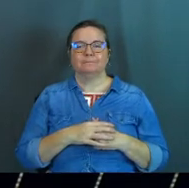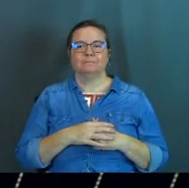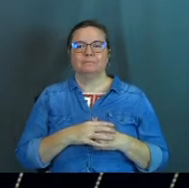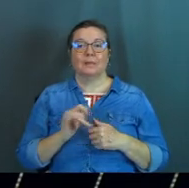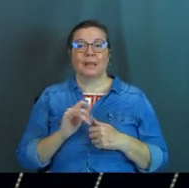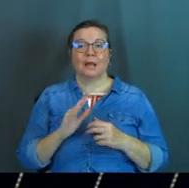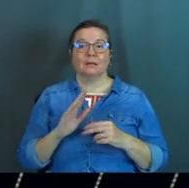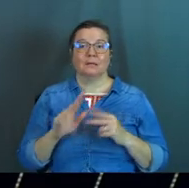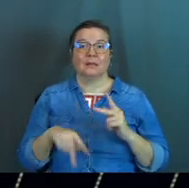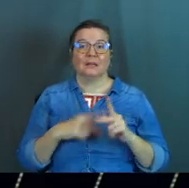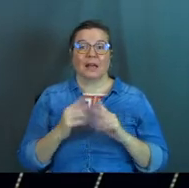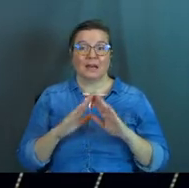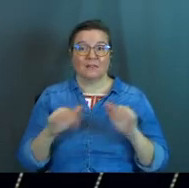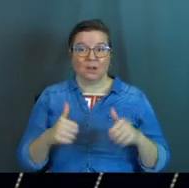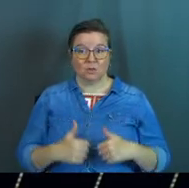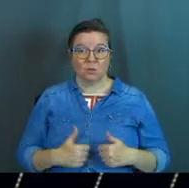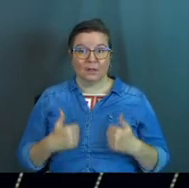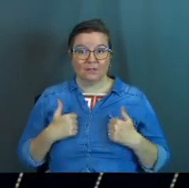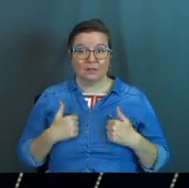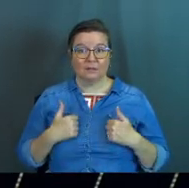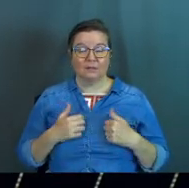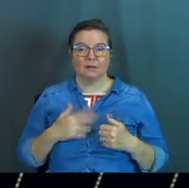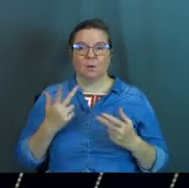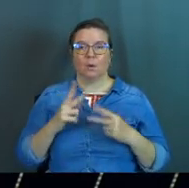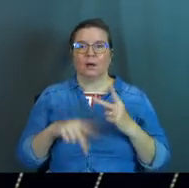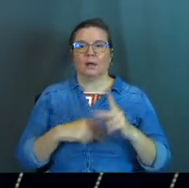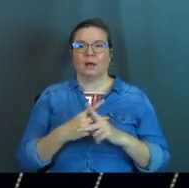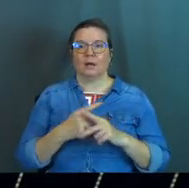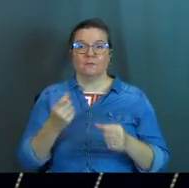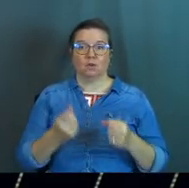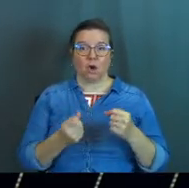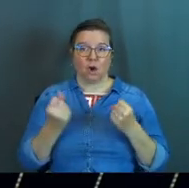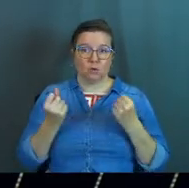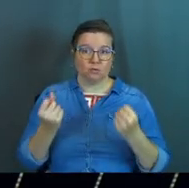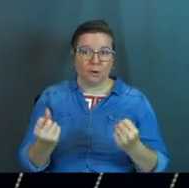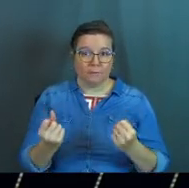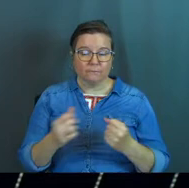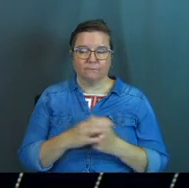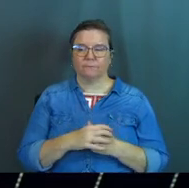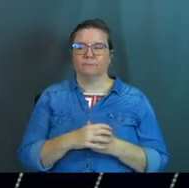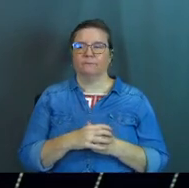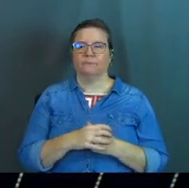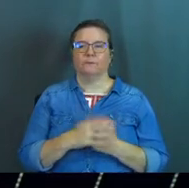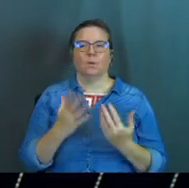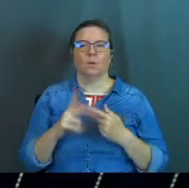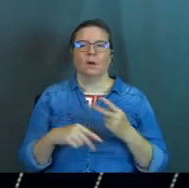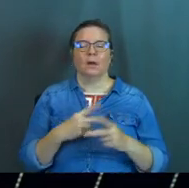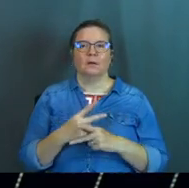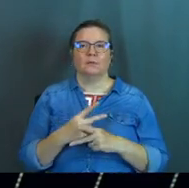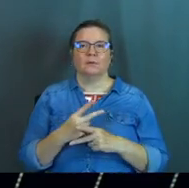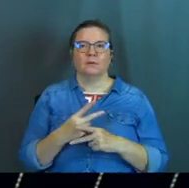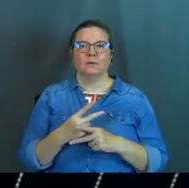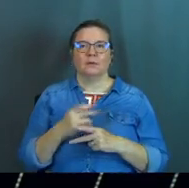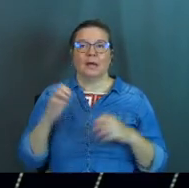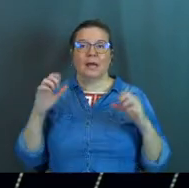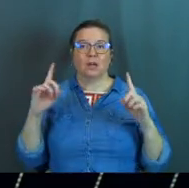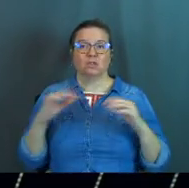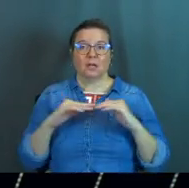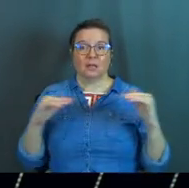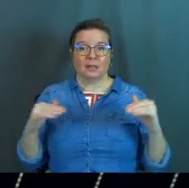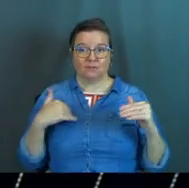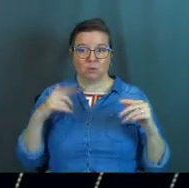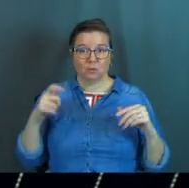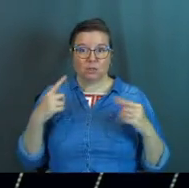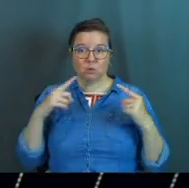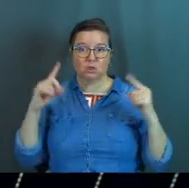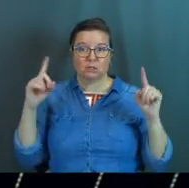what kind of house do you live in? What kind of car do you drive? What kind of educational level